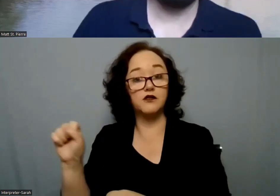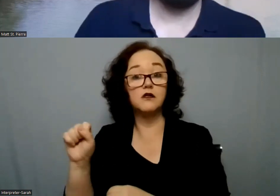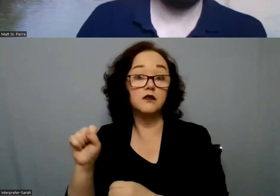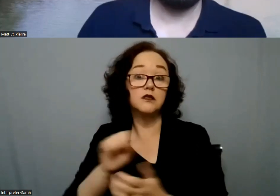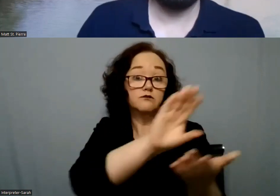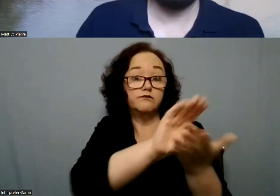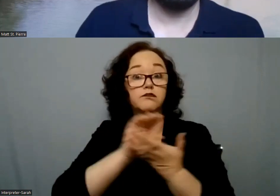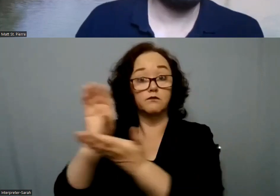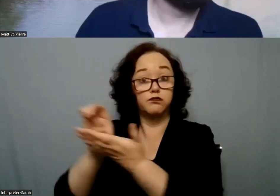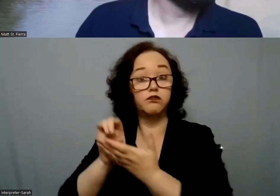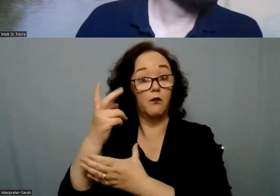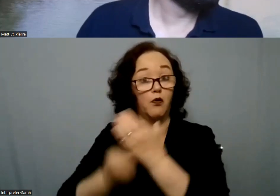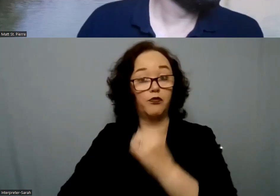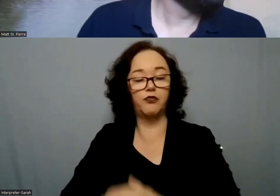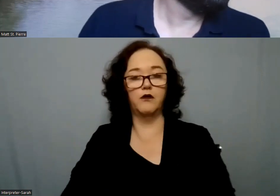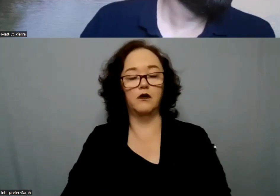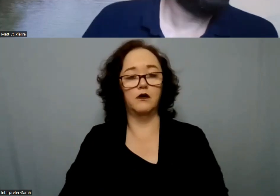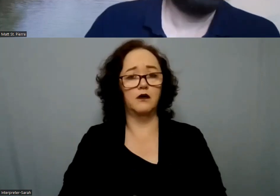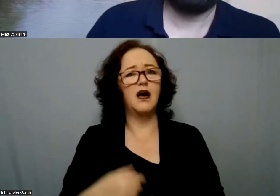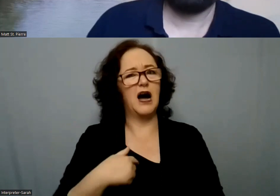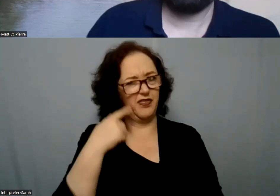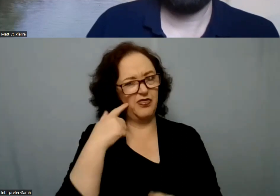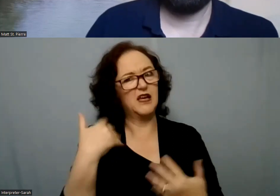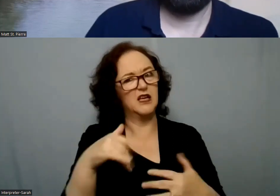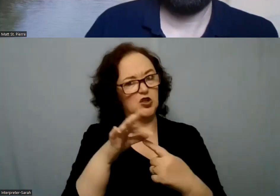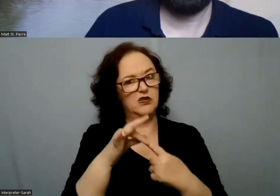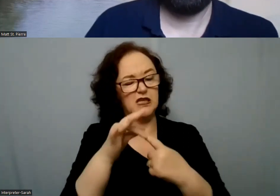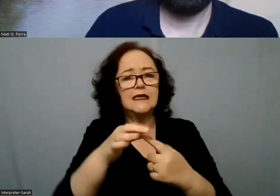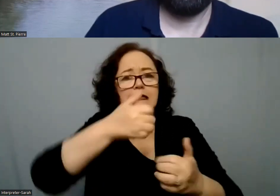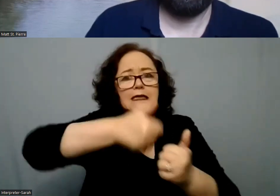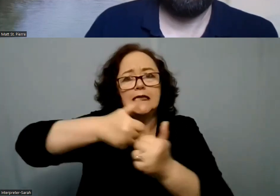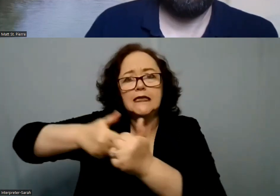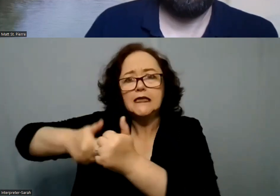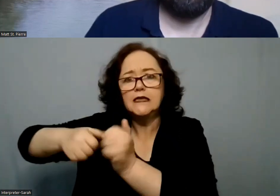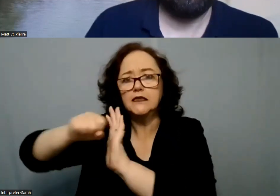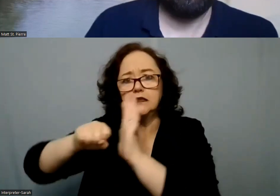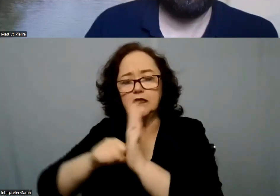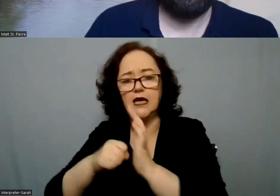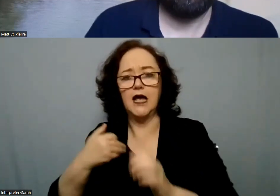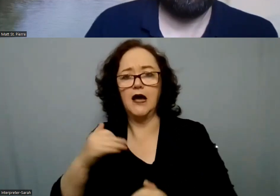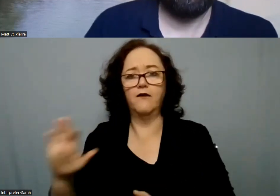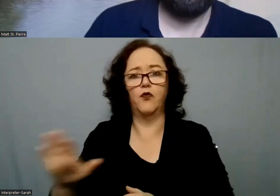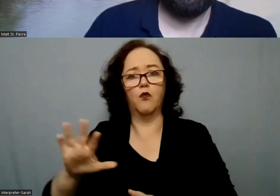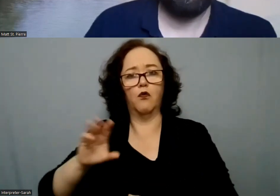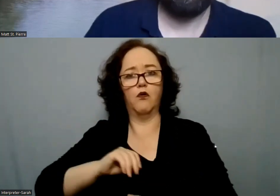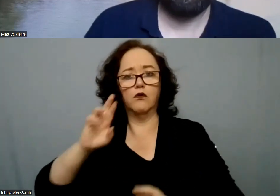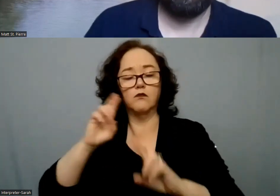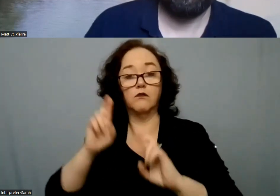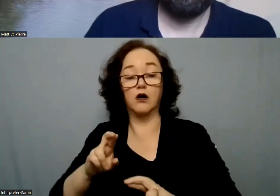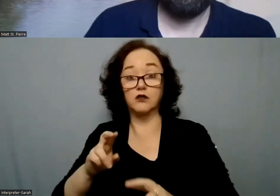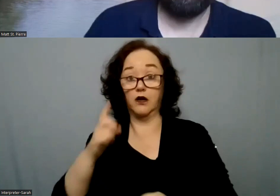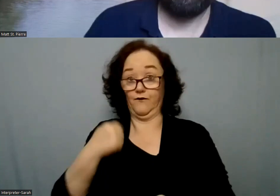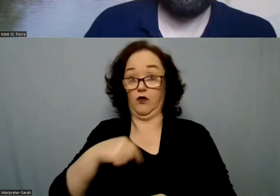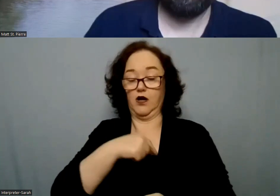And I think that's unique. I think every state has its own response. For us, we do not have specific certified behavioral health